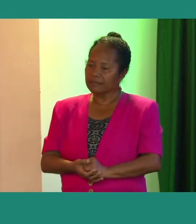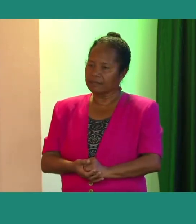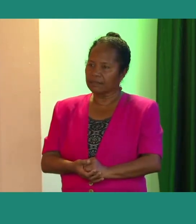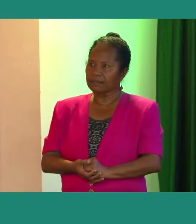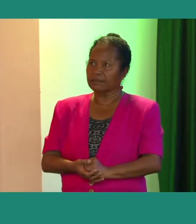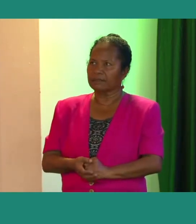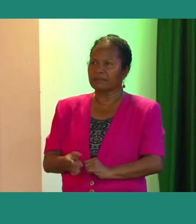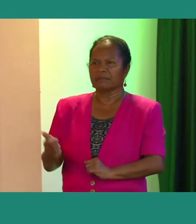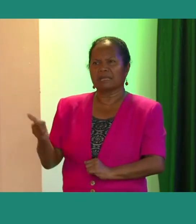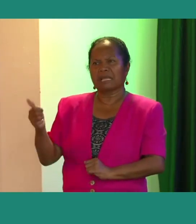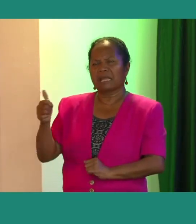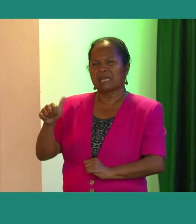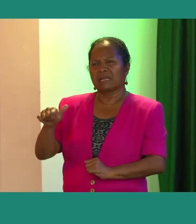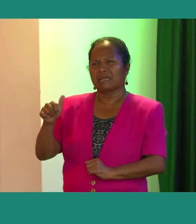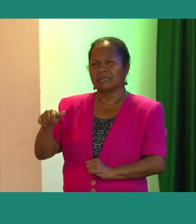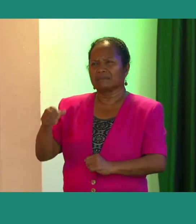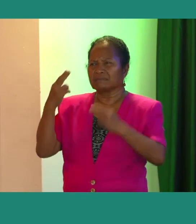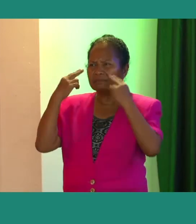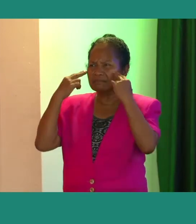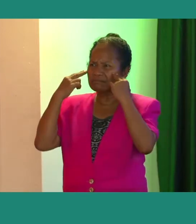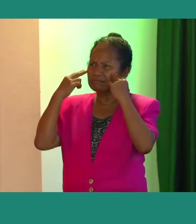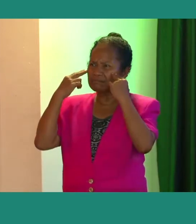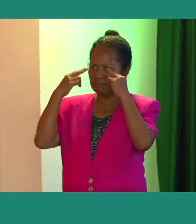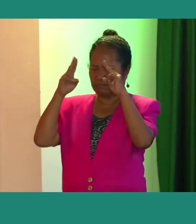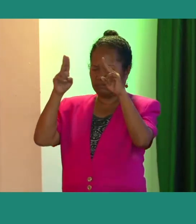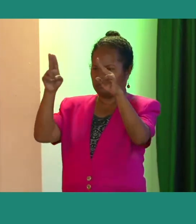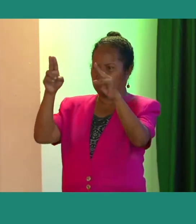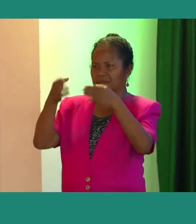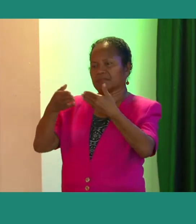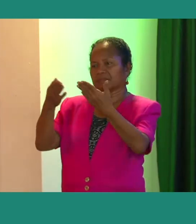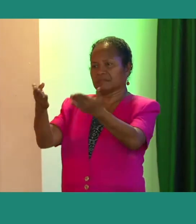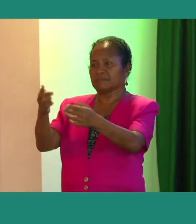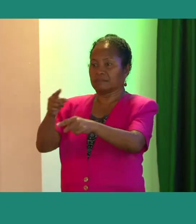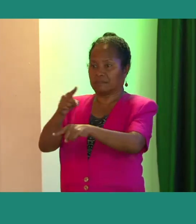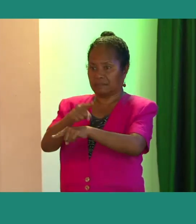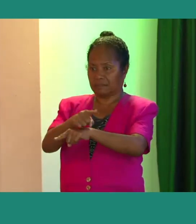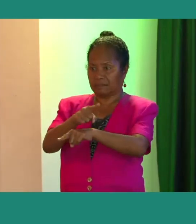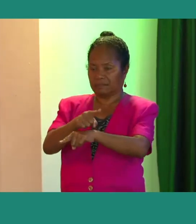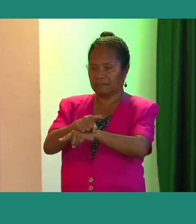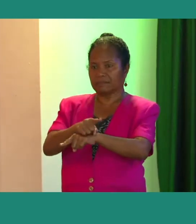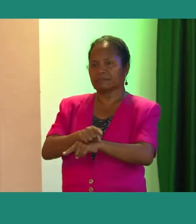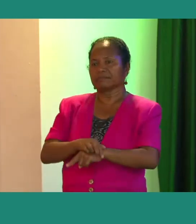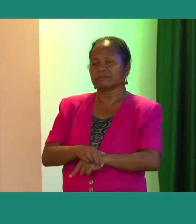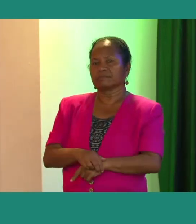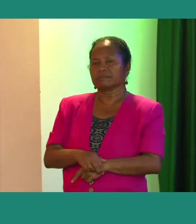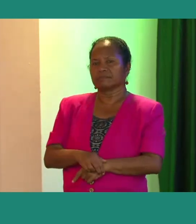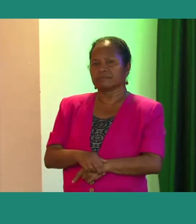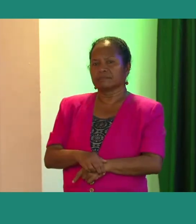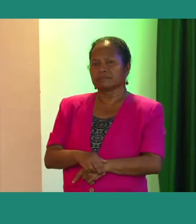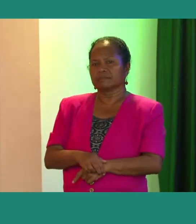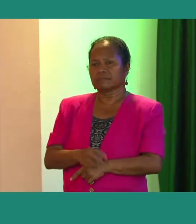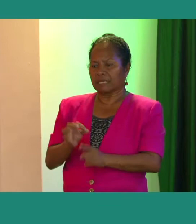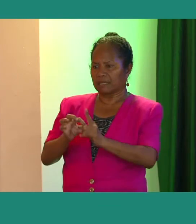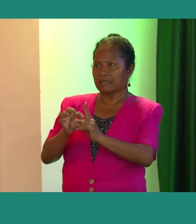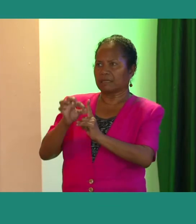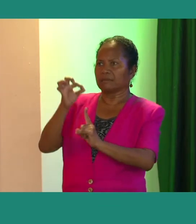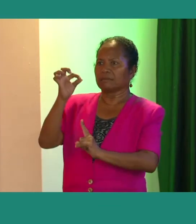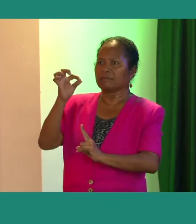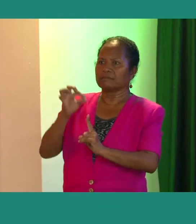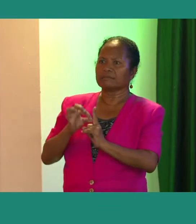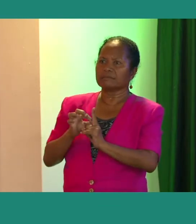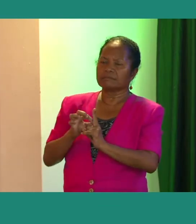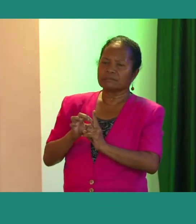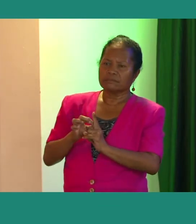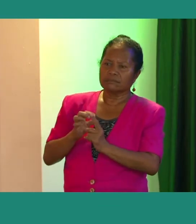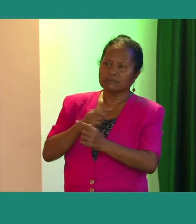any attention given to disability as part of the diversity in the policy? Well, our